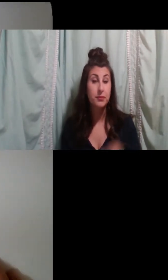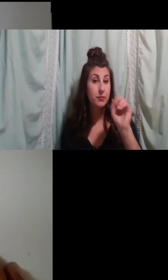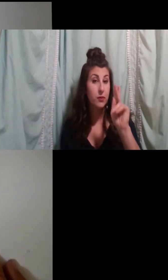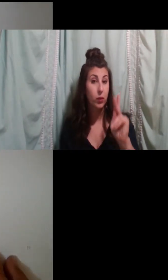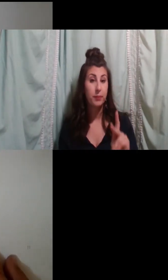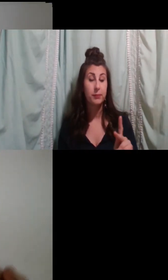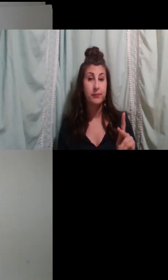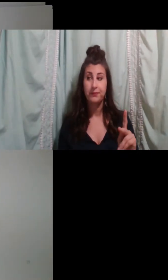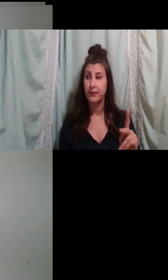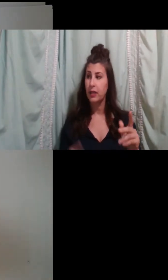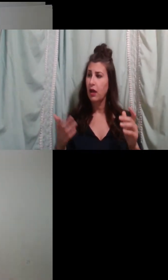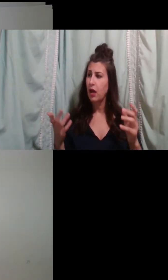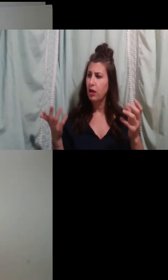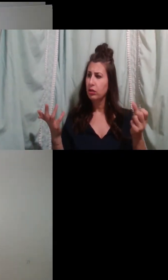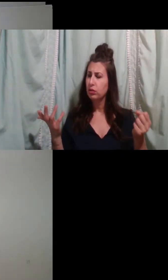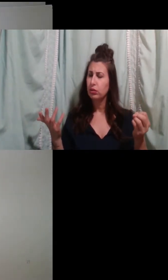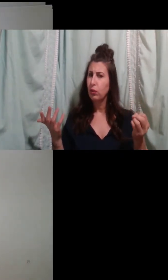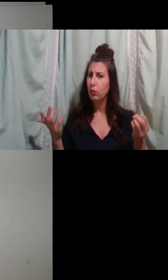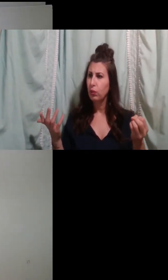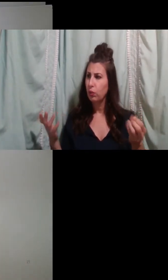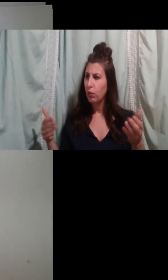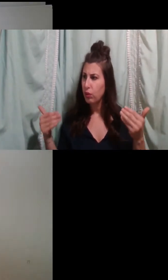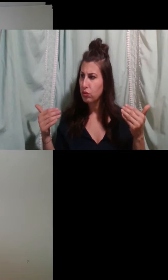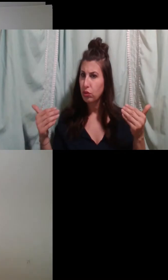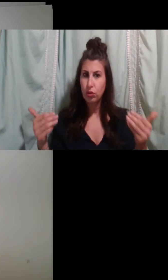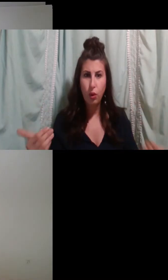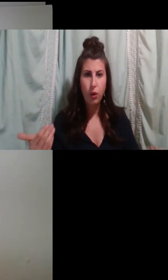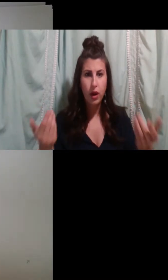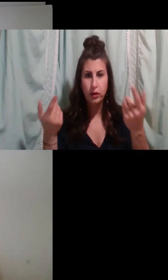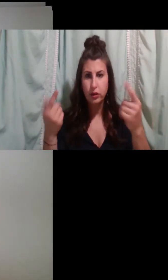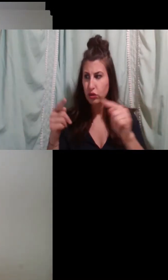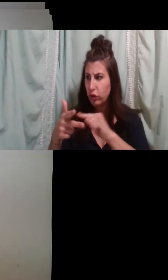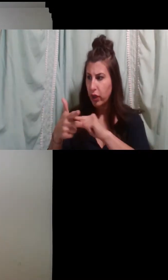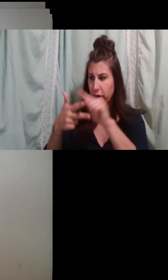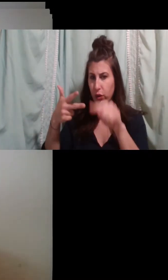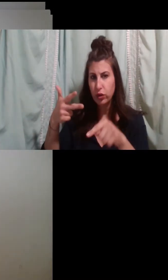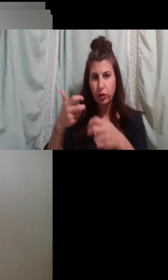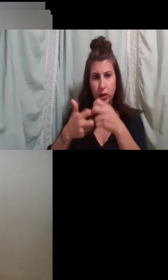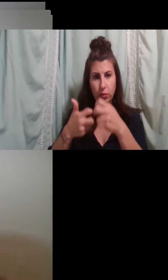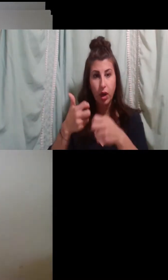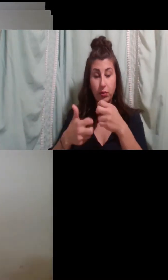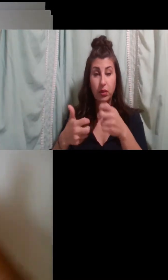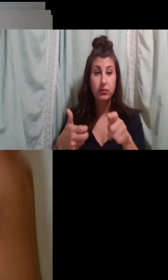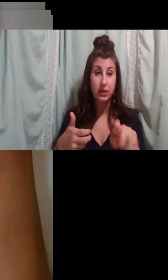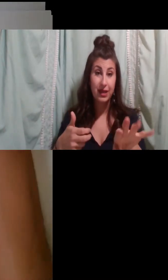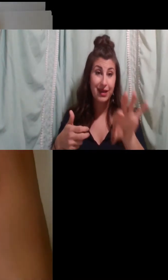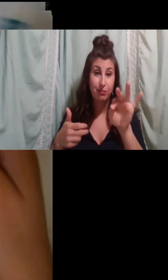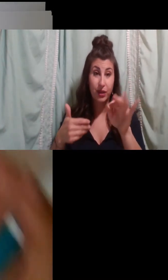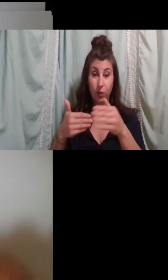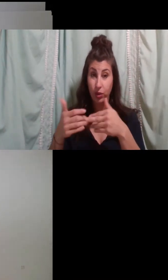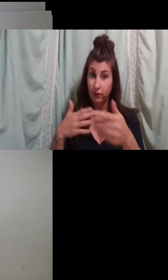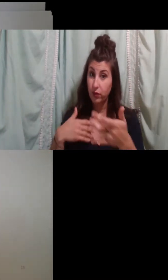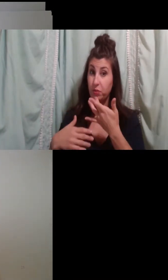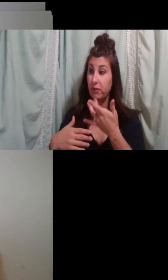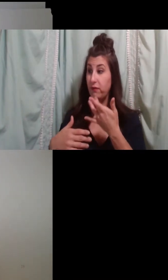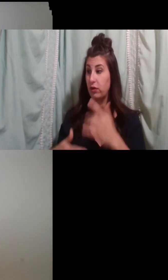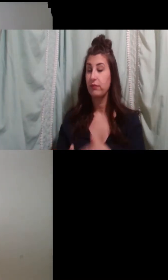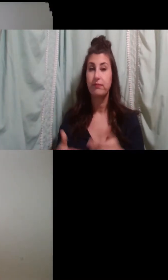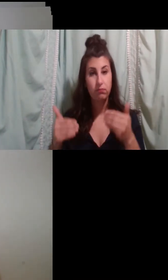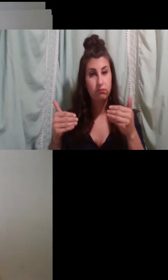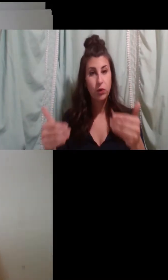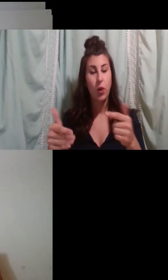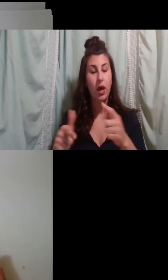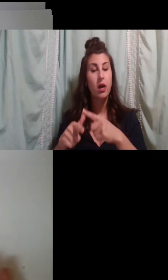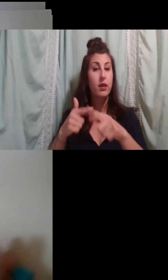Okay, here we go. All right, so go ahead and try these 3 and then come back. Pick whichever one you want.